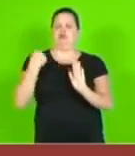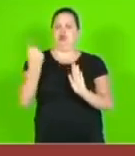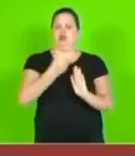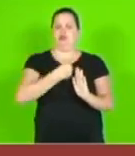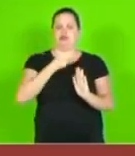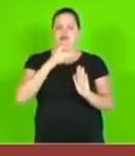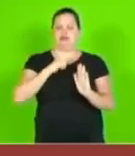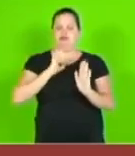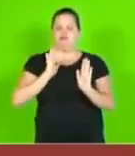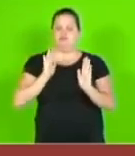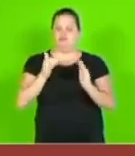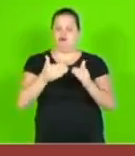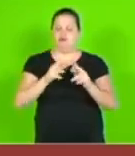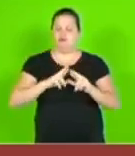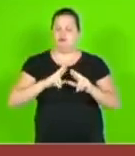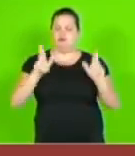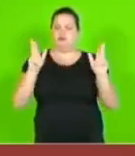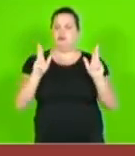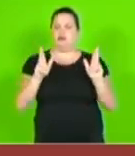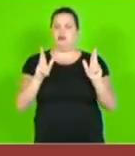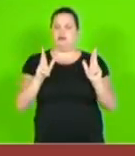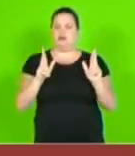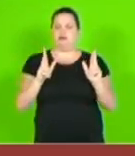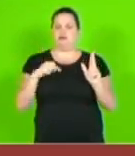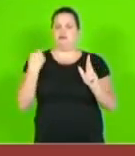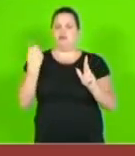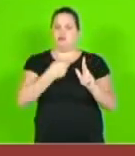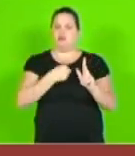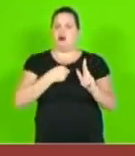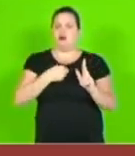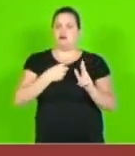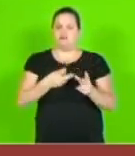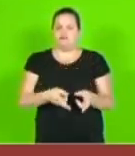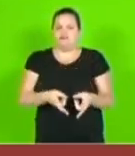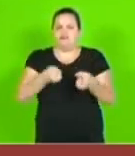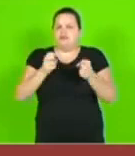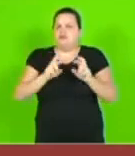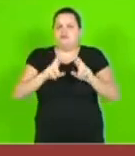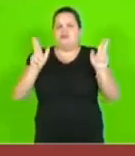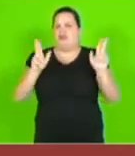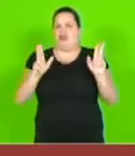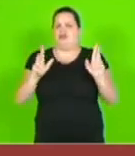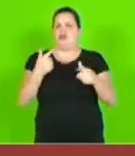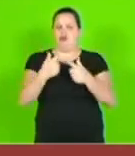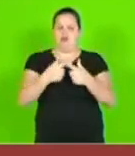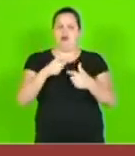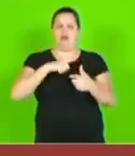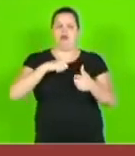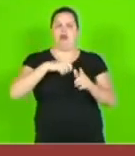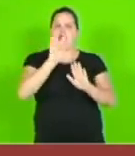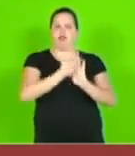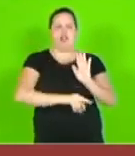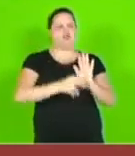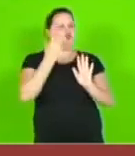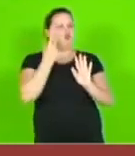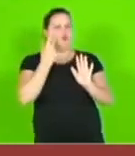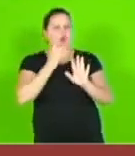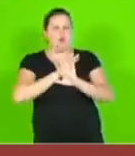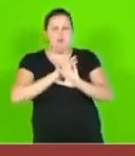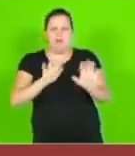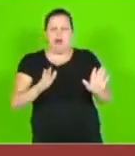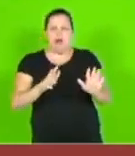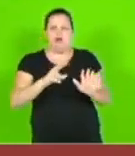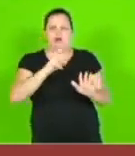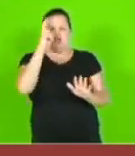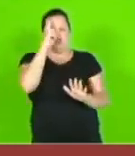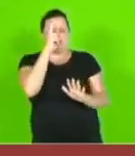to us. So we have to take the word and